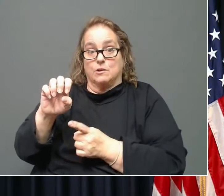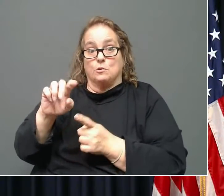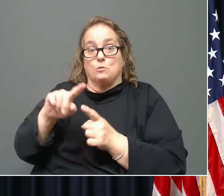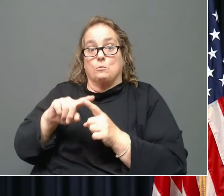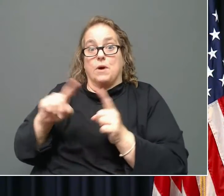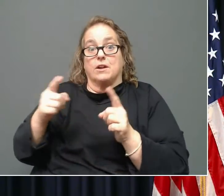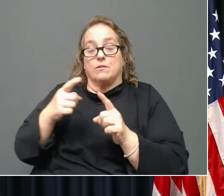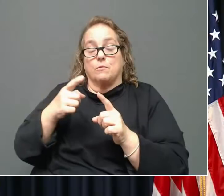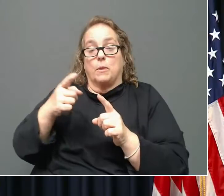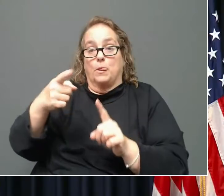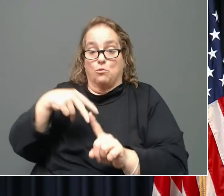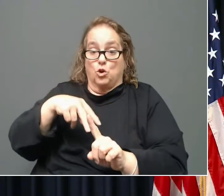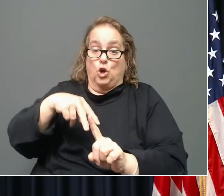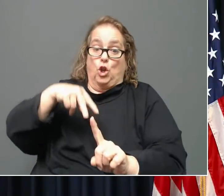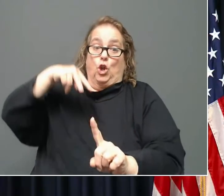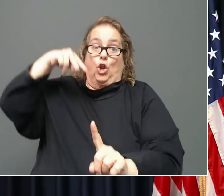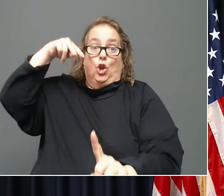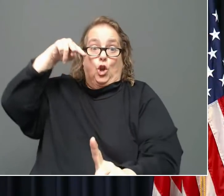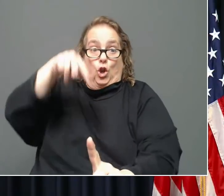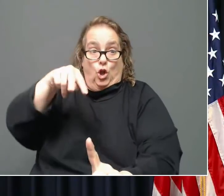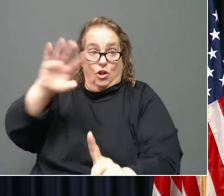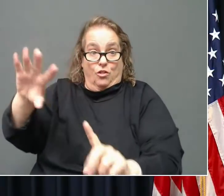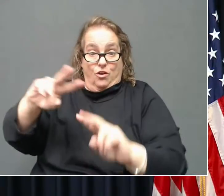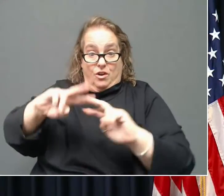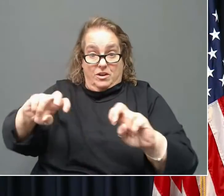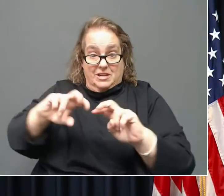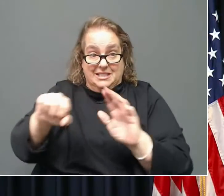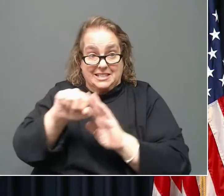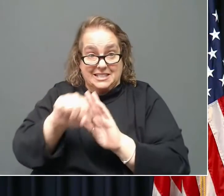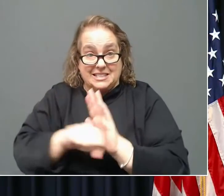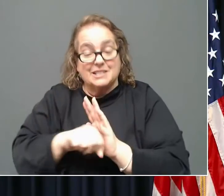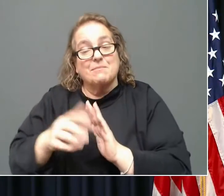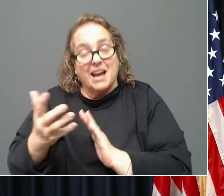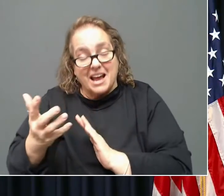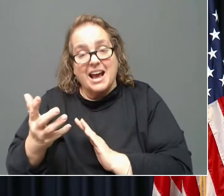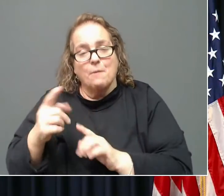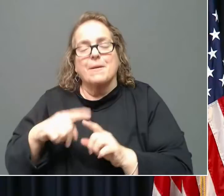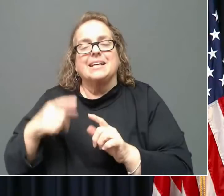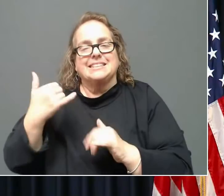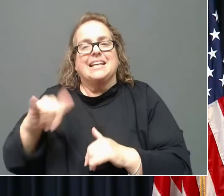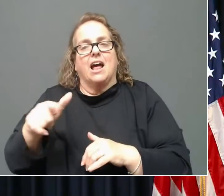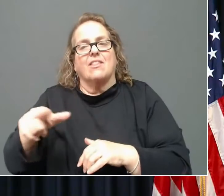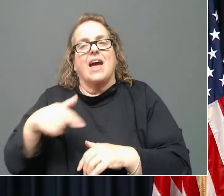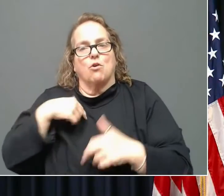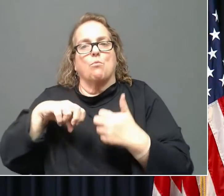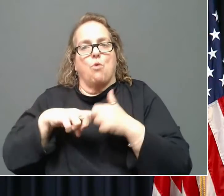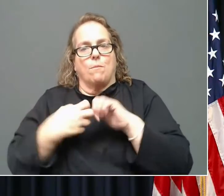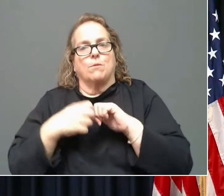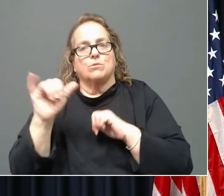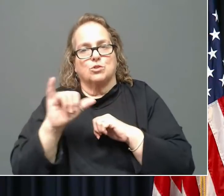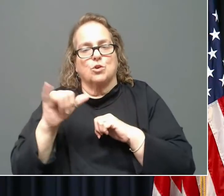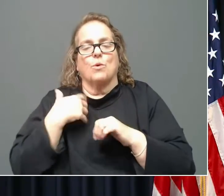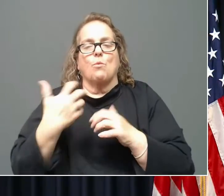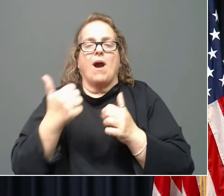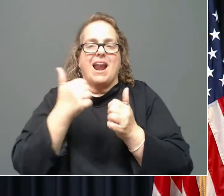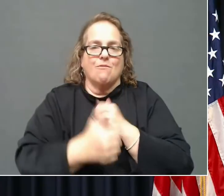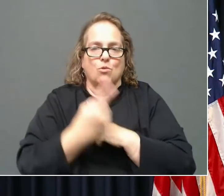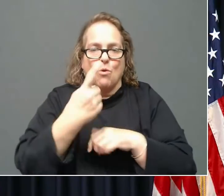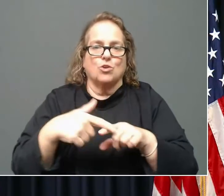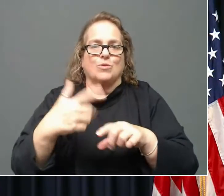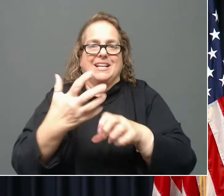30,000 feet, they might look attractive, but there are some downsides too. We want everybody to be able to get a vaccine. We're trying